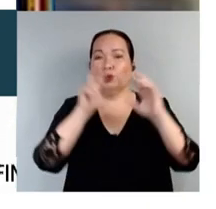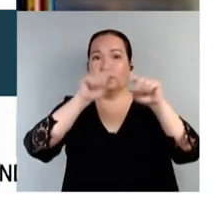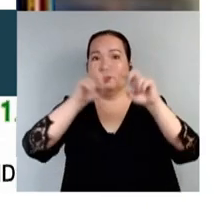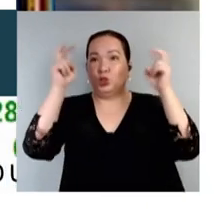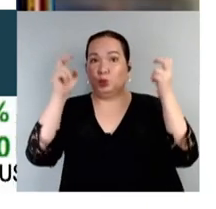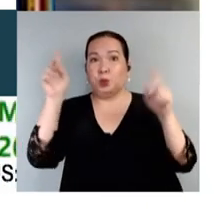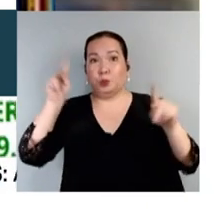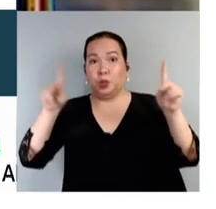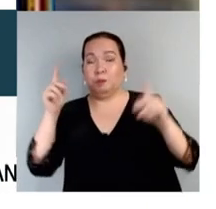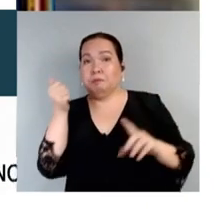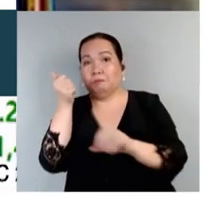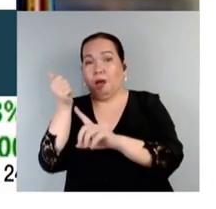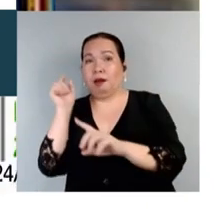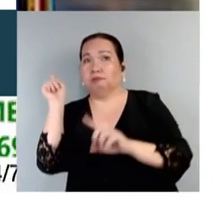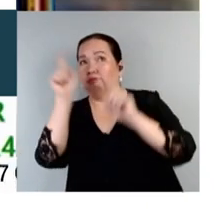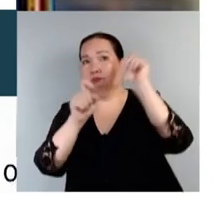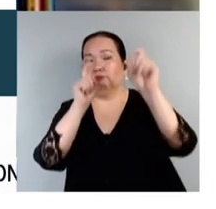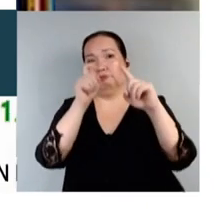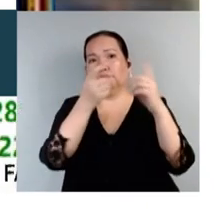and hopefully he can